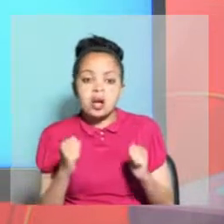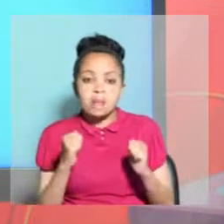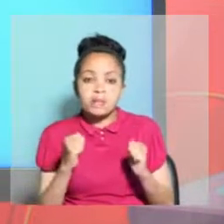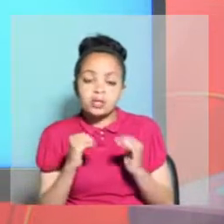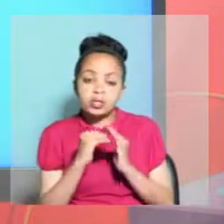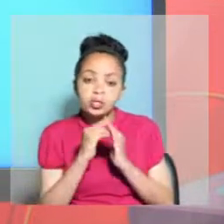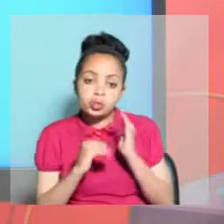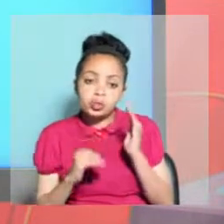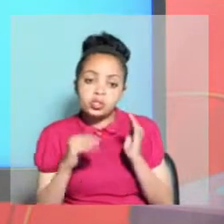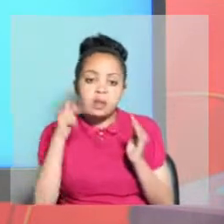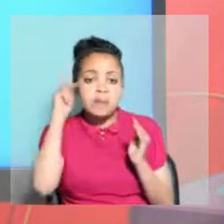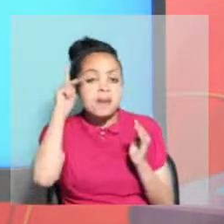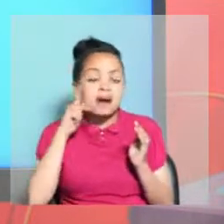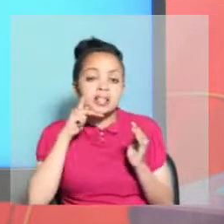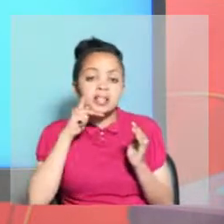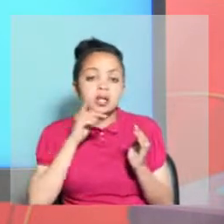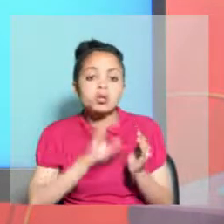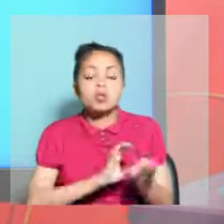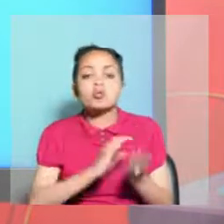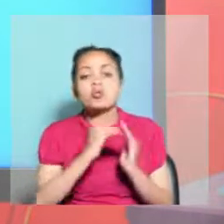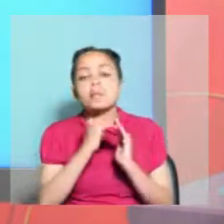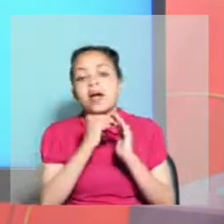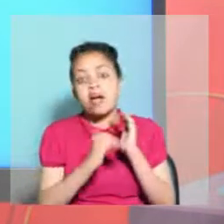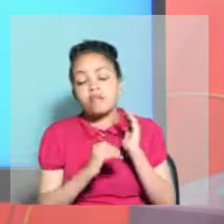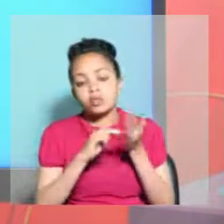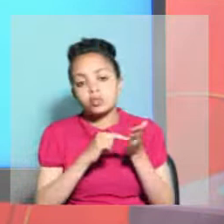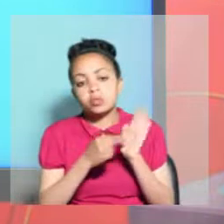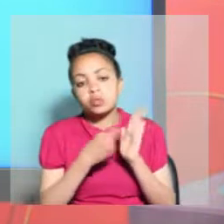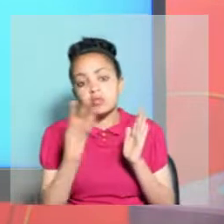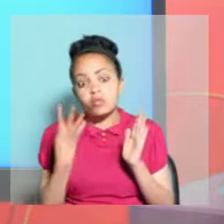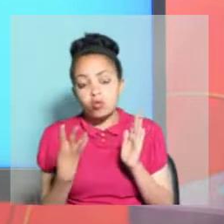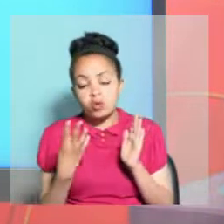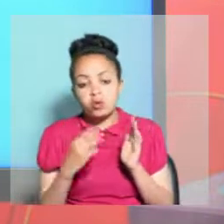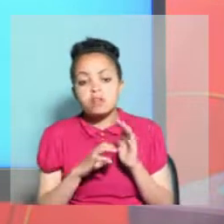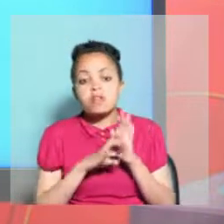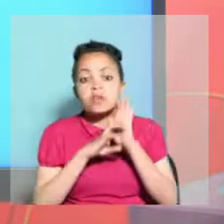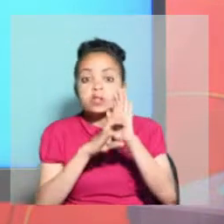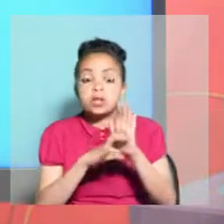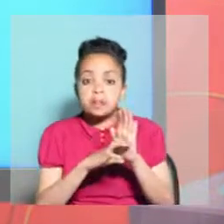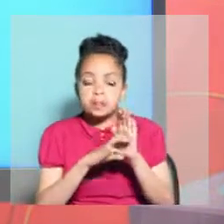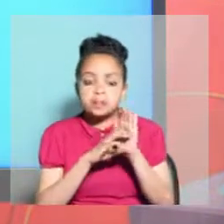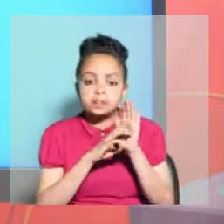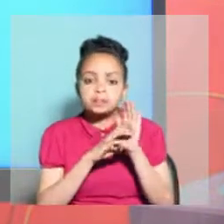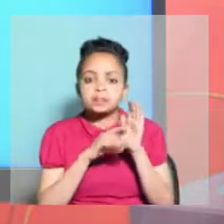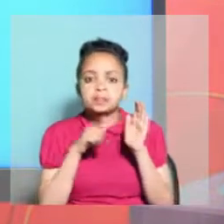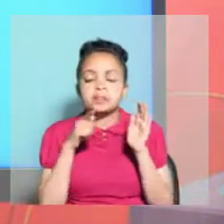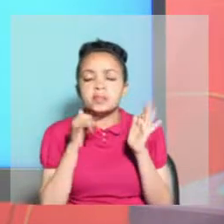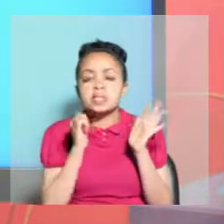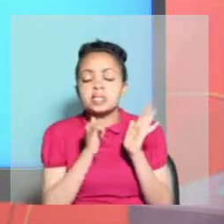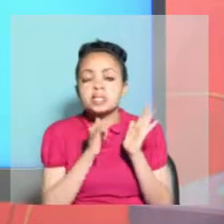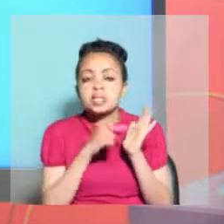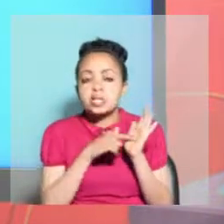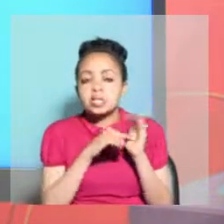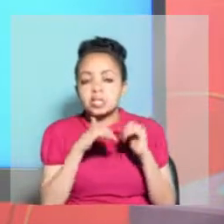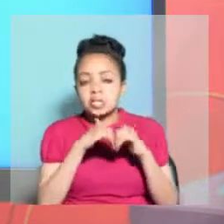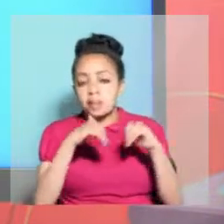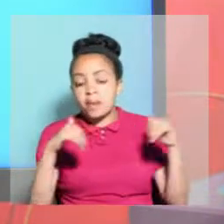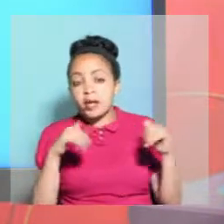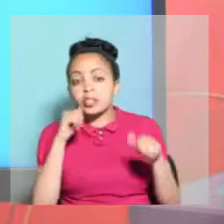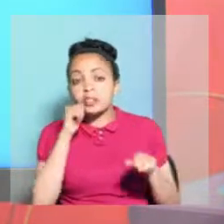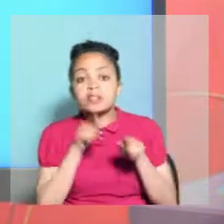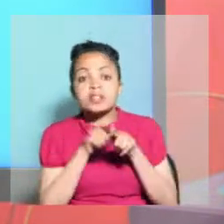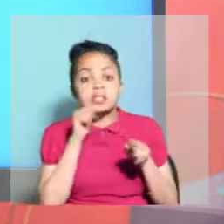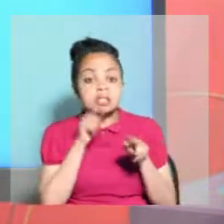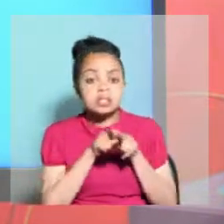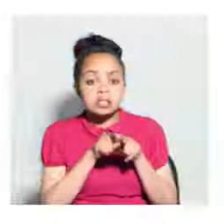reduced the parental chromosome by half, which means 4. For example here, there is separation of sister chromatid